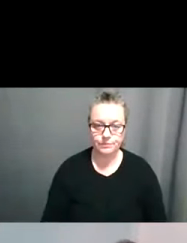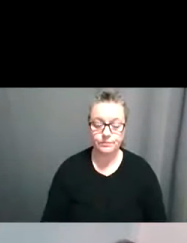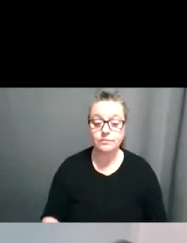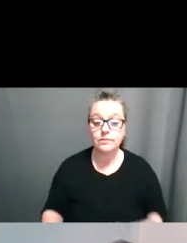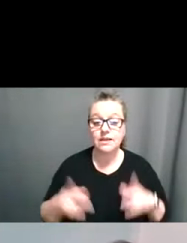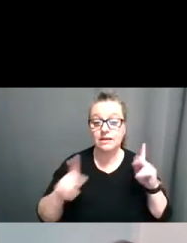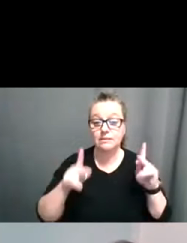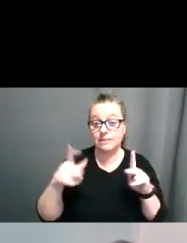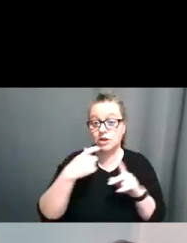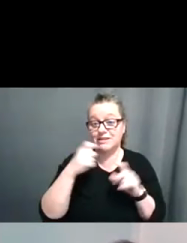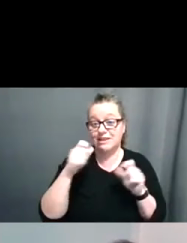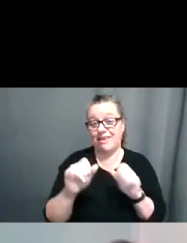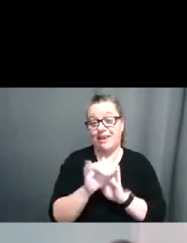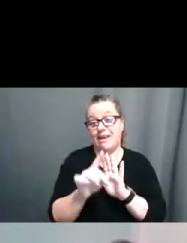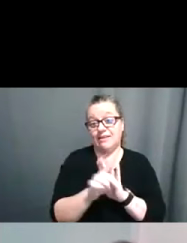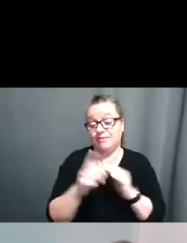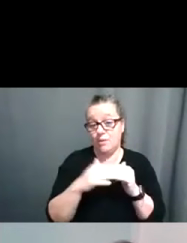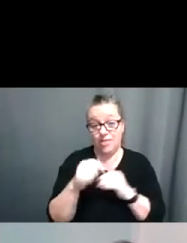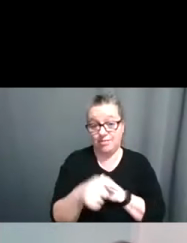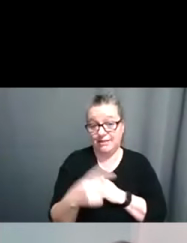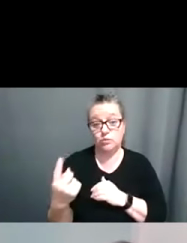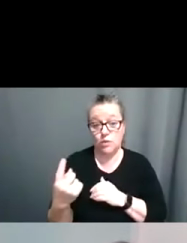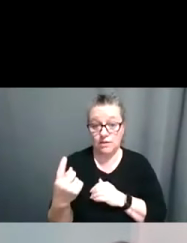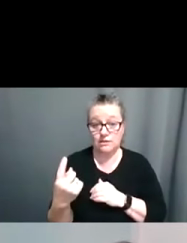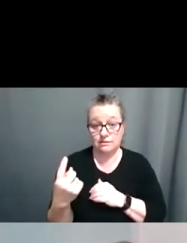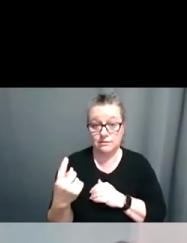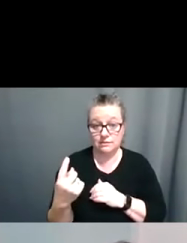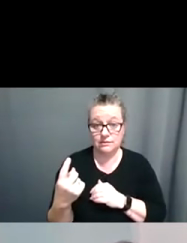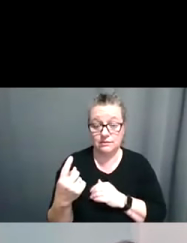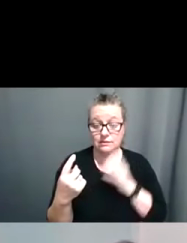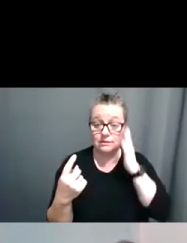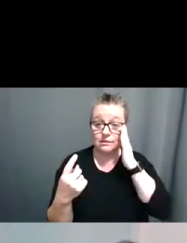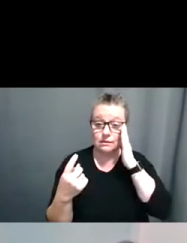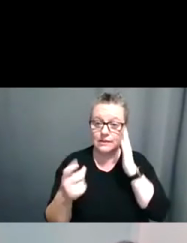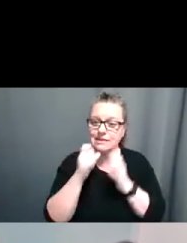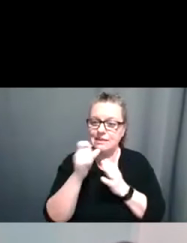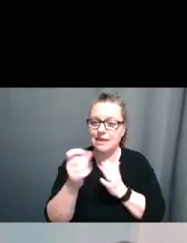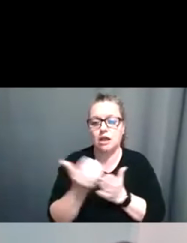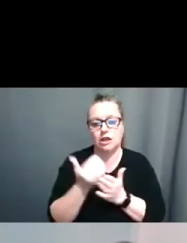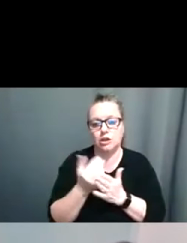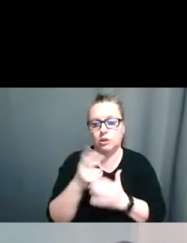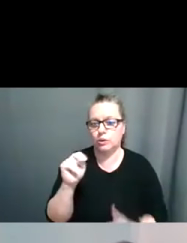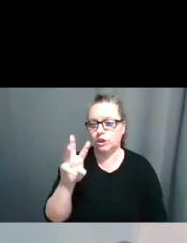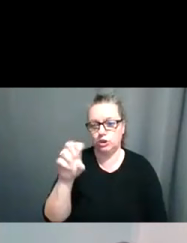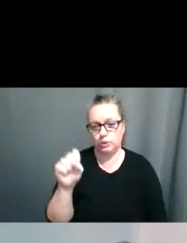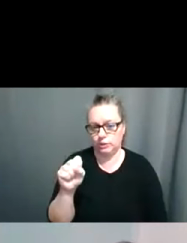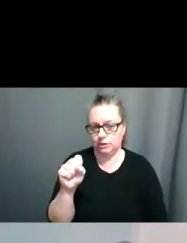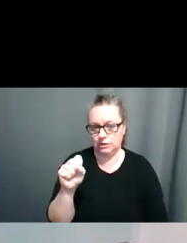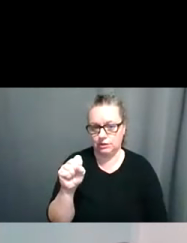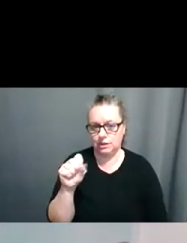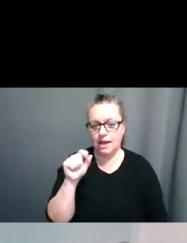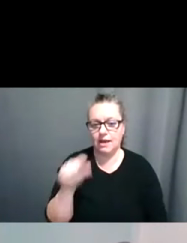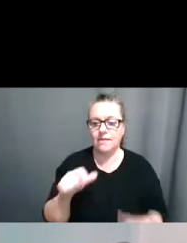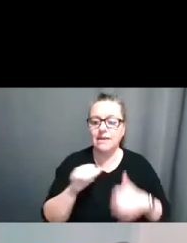saying that they can identify with at least one of these, right? They've seen this. This is not new news. This is how